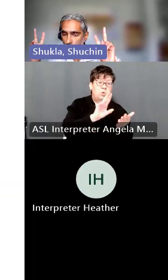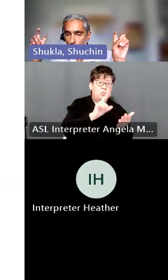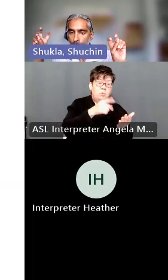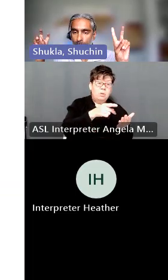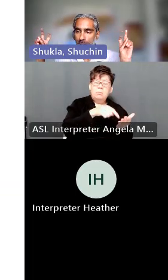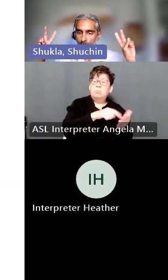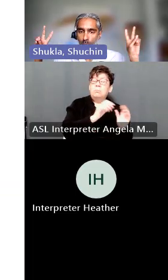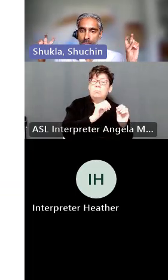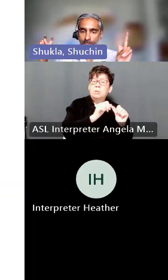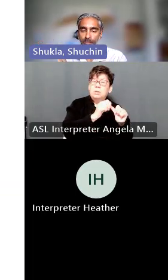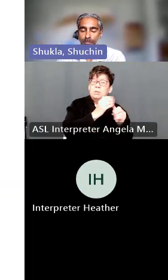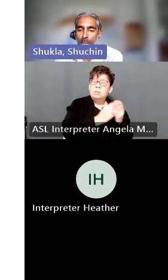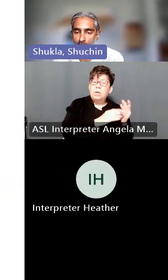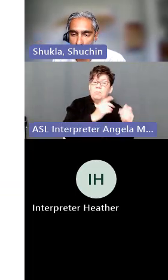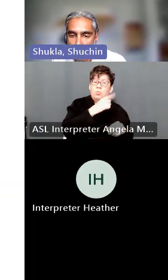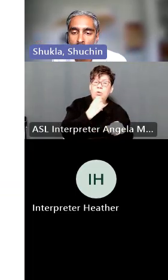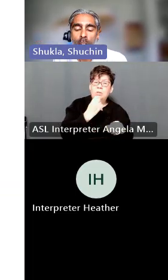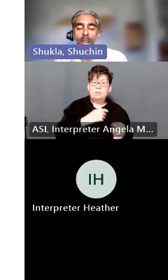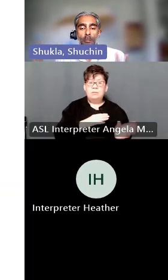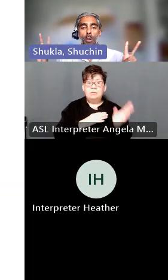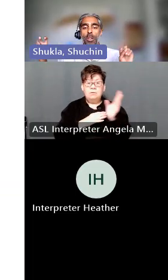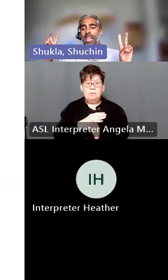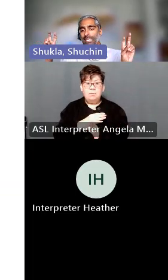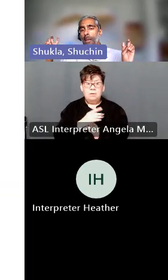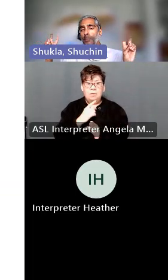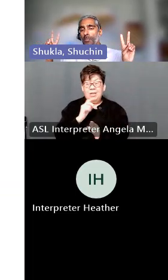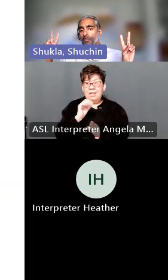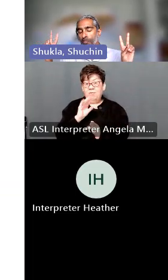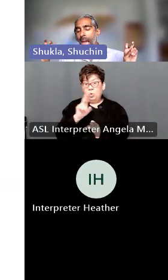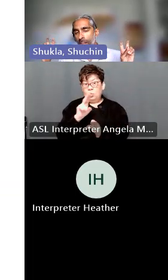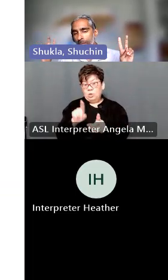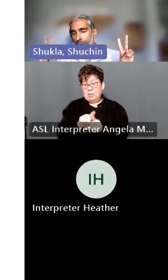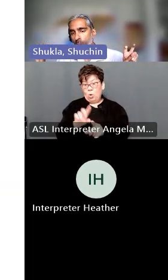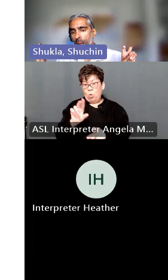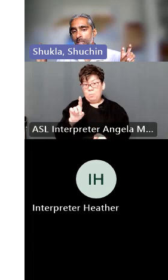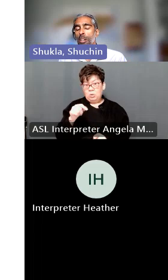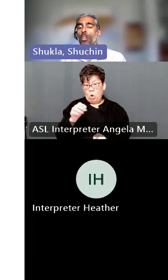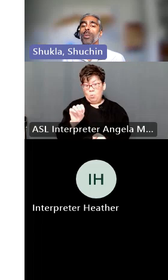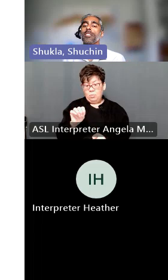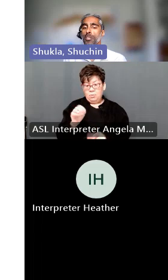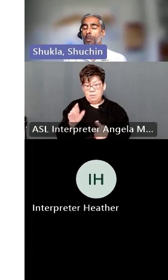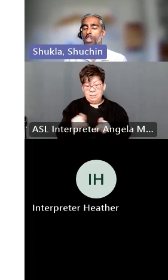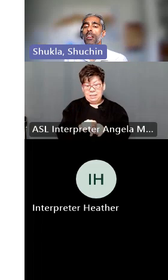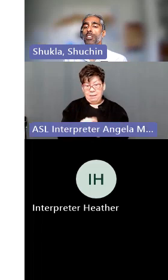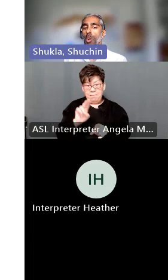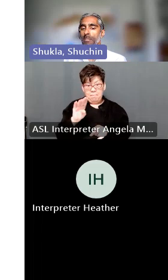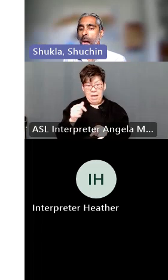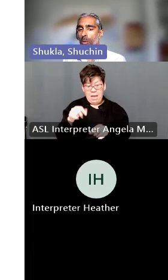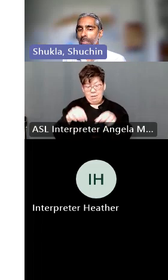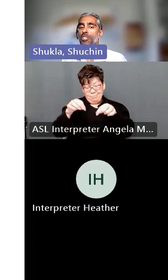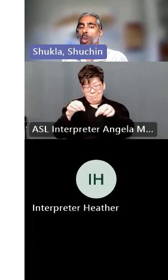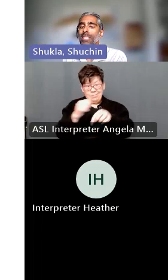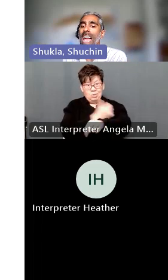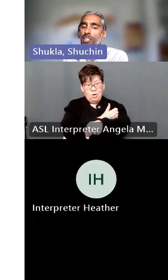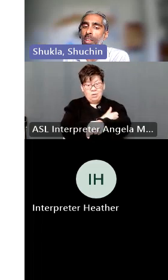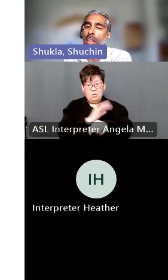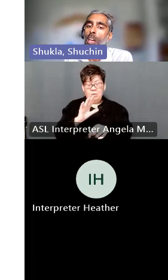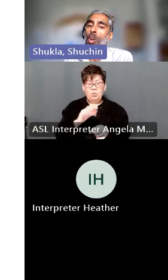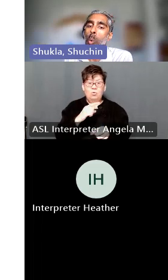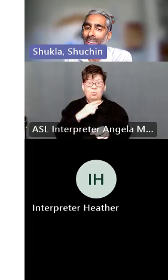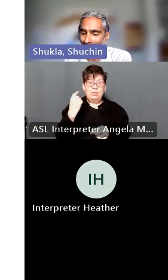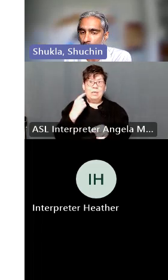same dope, I'm using the words patients use, if you were using that same bag of drugs, your risk is so much higher because you don't have tolerance. And